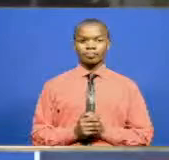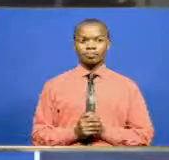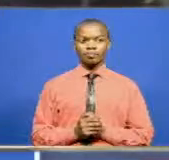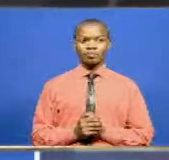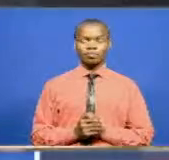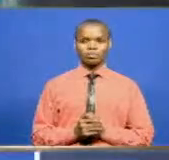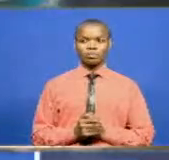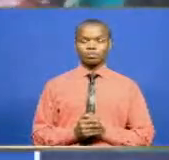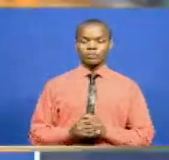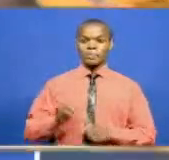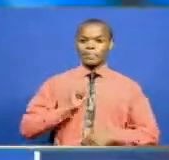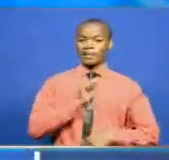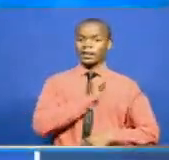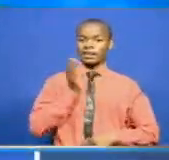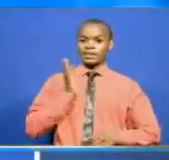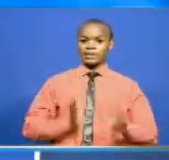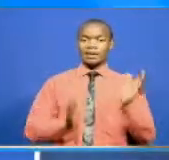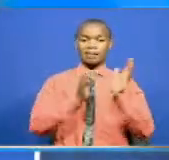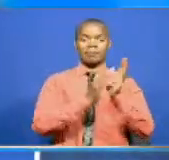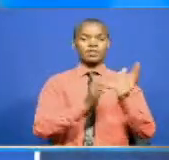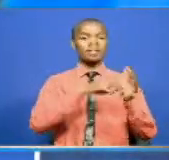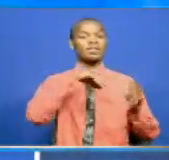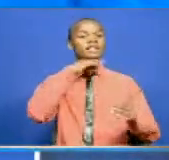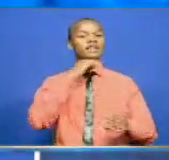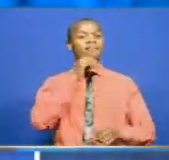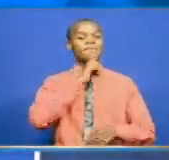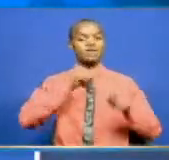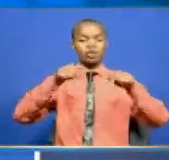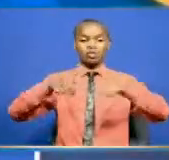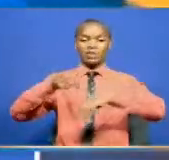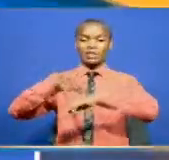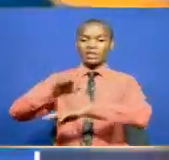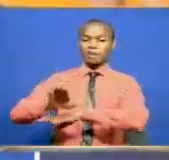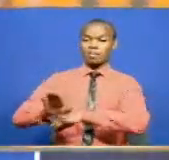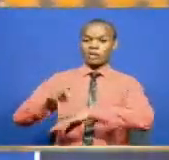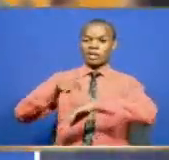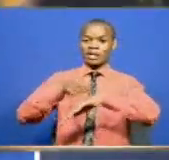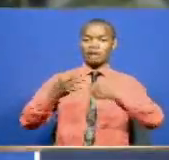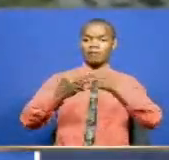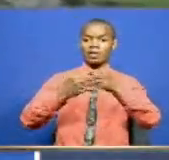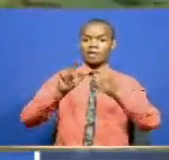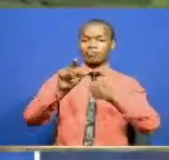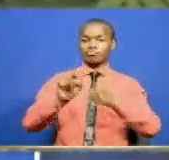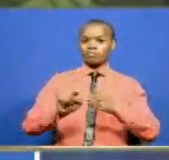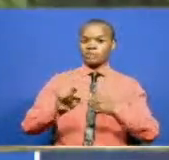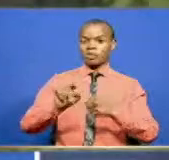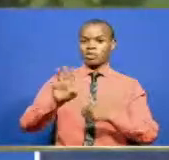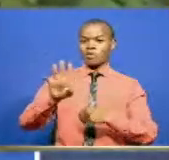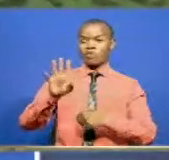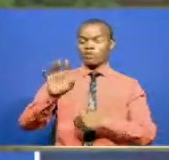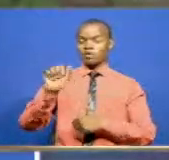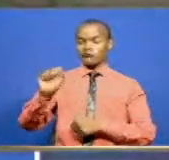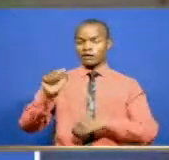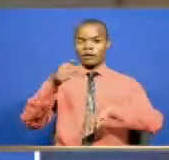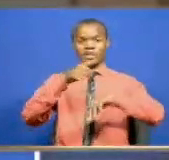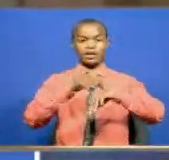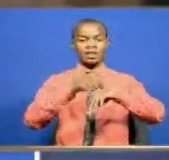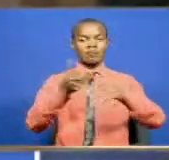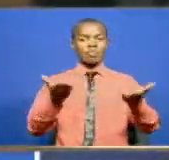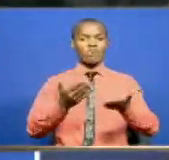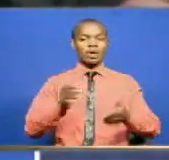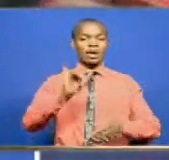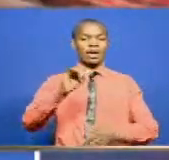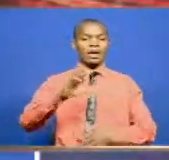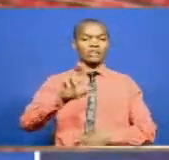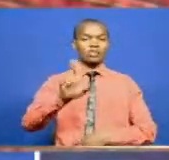The late Machakos senator passed on Friday morning at around 8:45 a.m. while recuperating at the intensive care